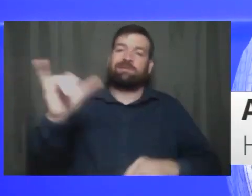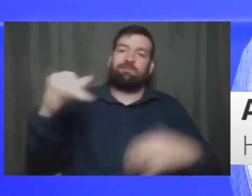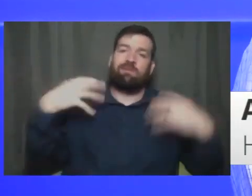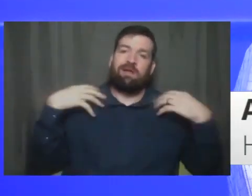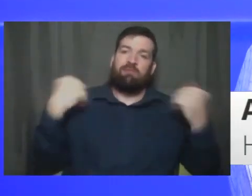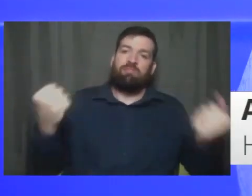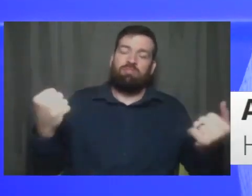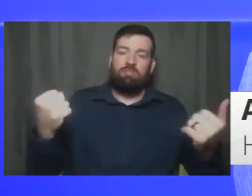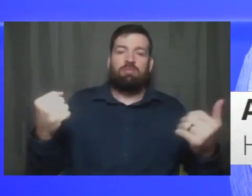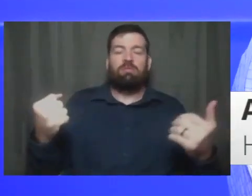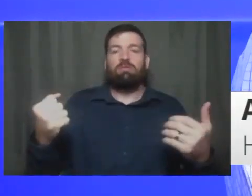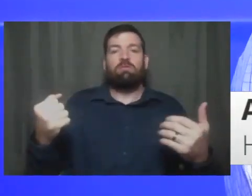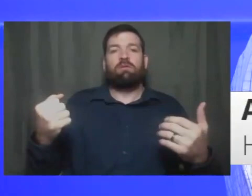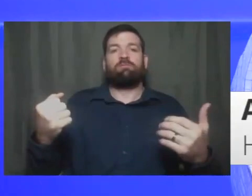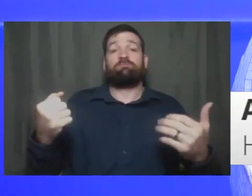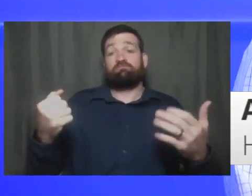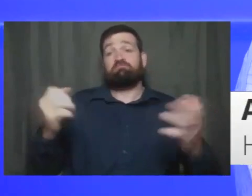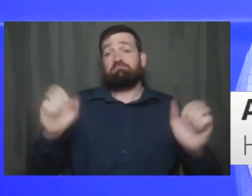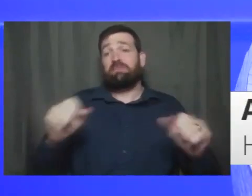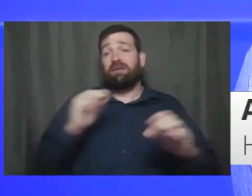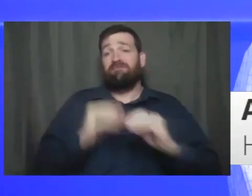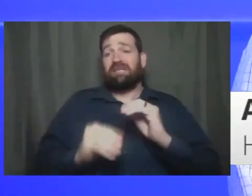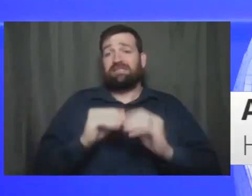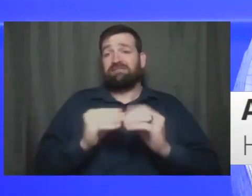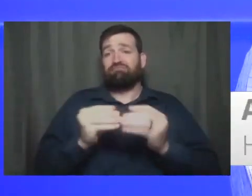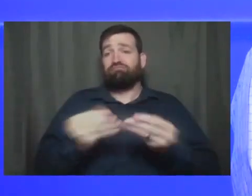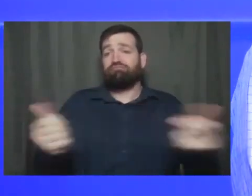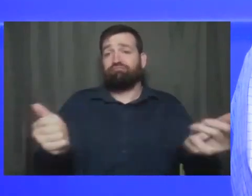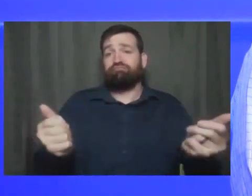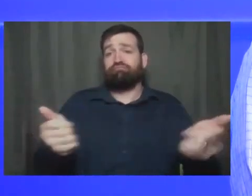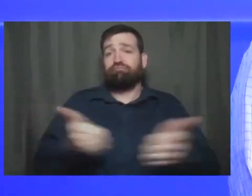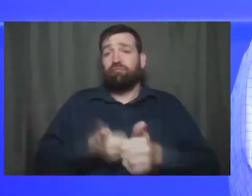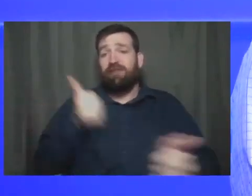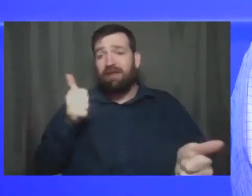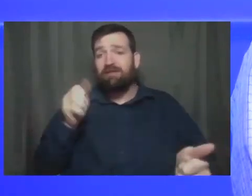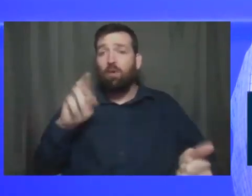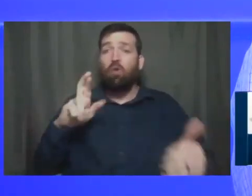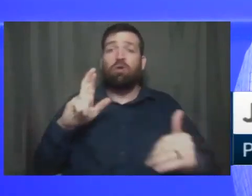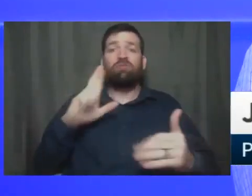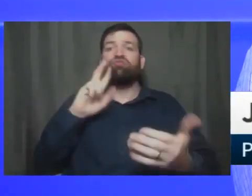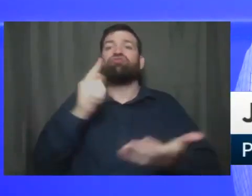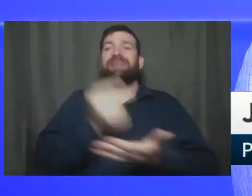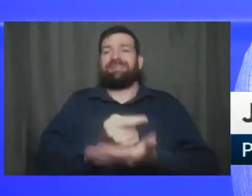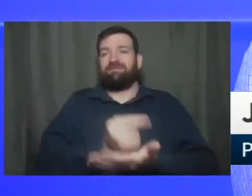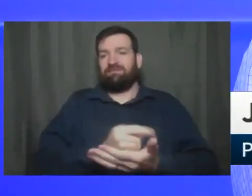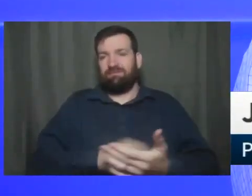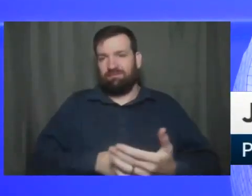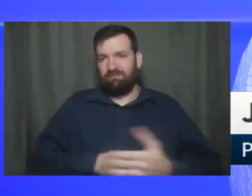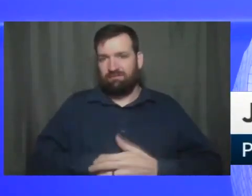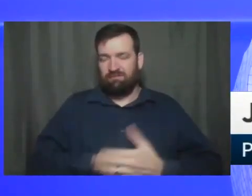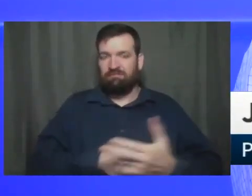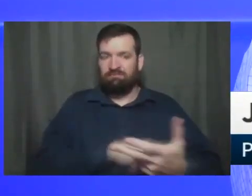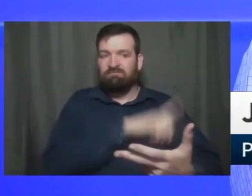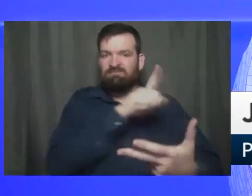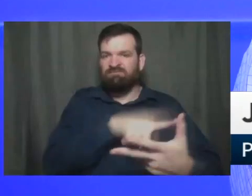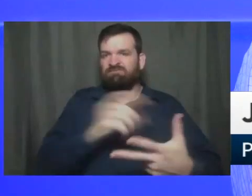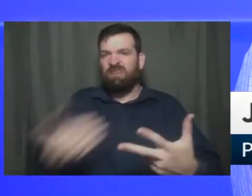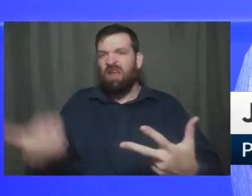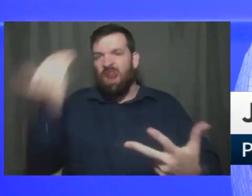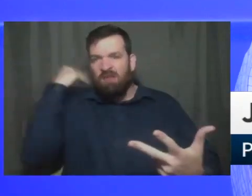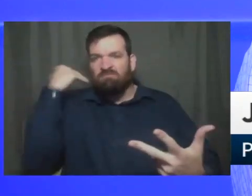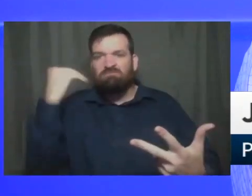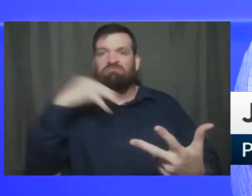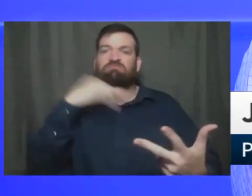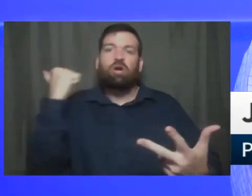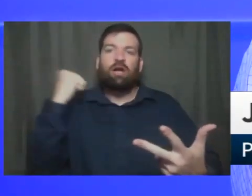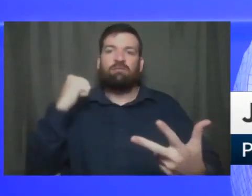usually fix it and try and cure it and prevent it, or at least treat it. So there's the overwhelmed kind of burnout. The second